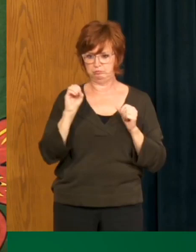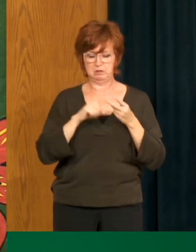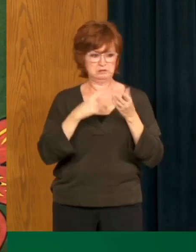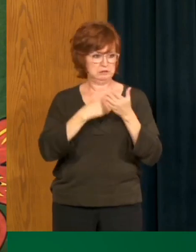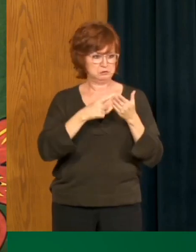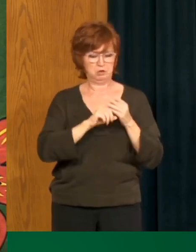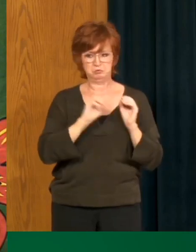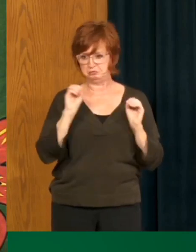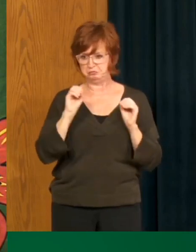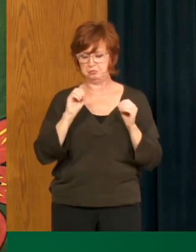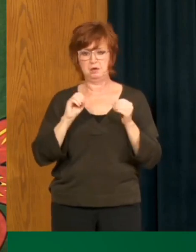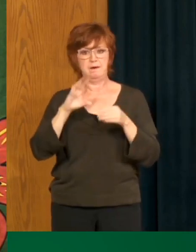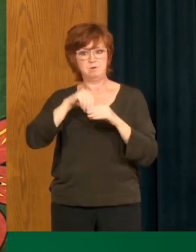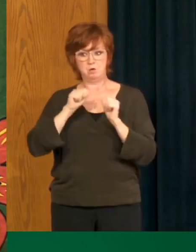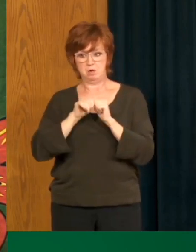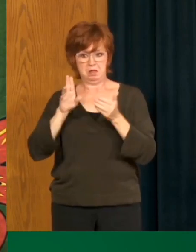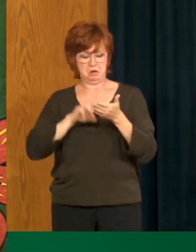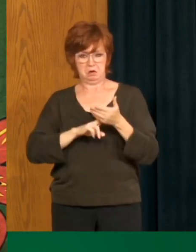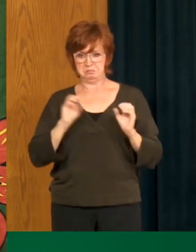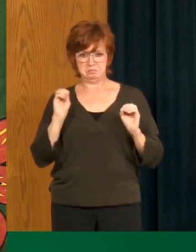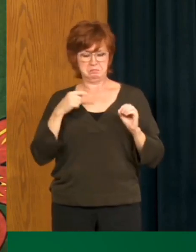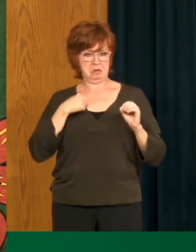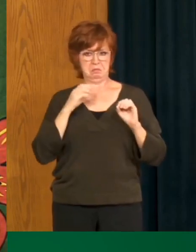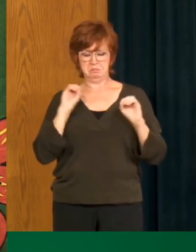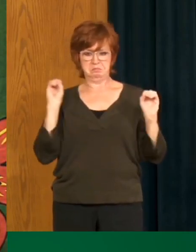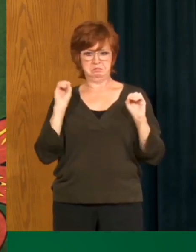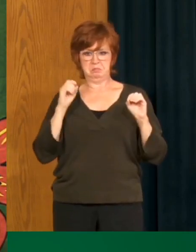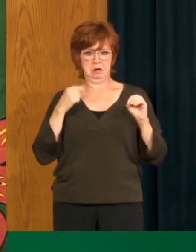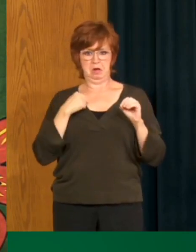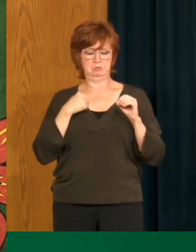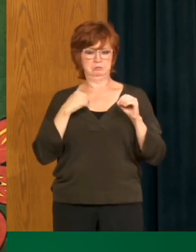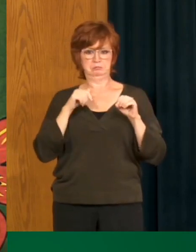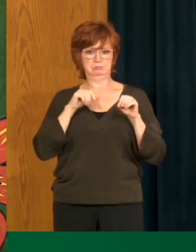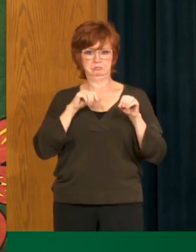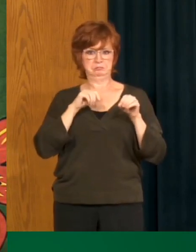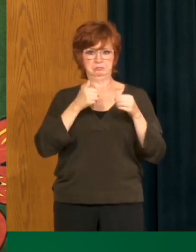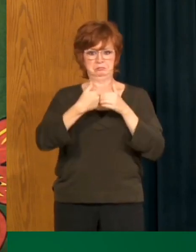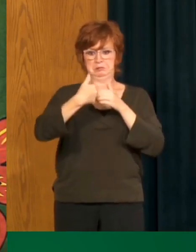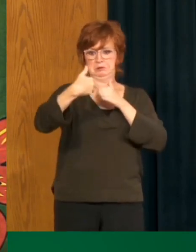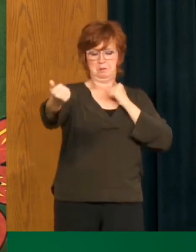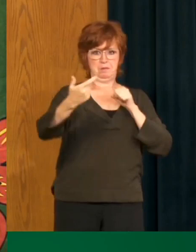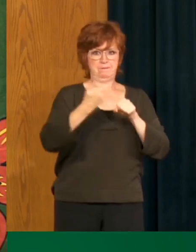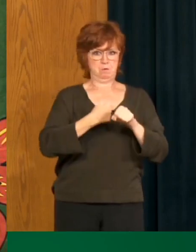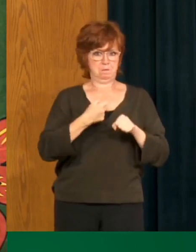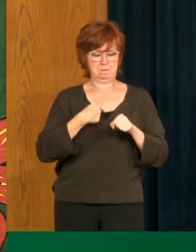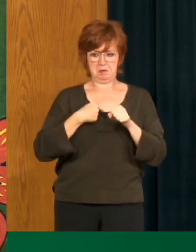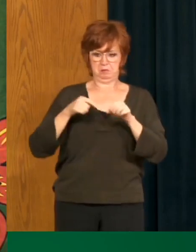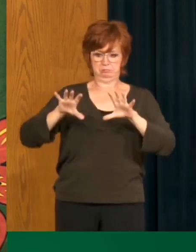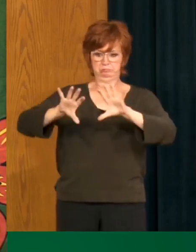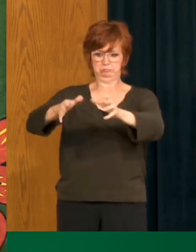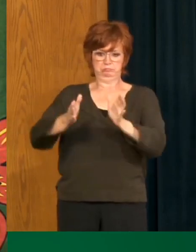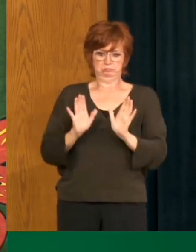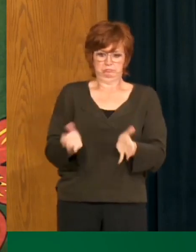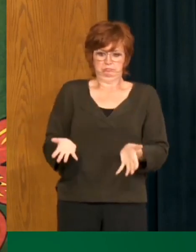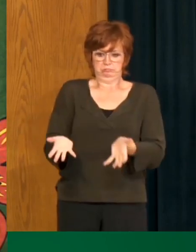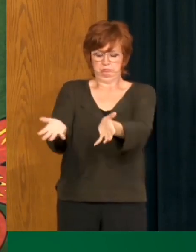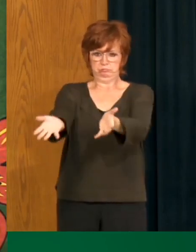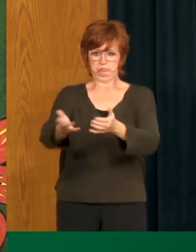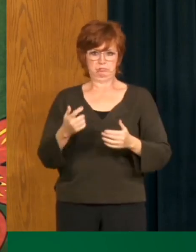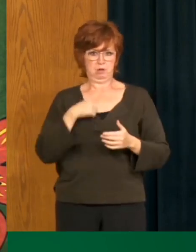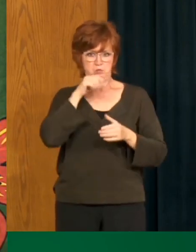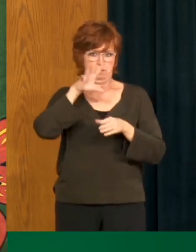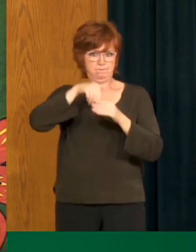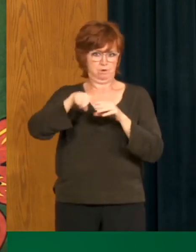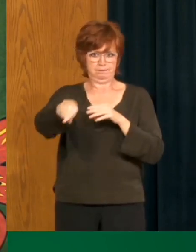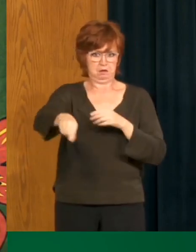on. Let me back up to the contract that is in place, that is being looked at here. The government is going through